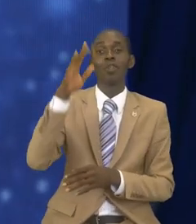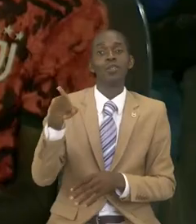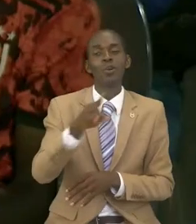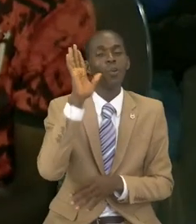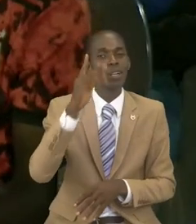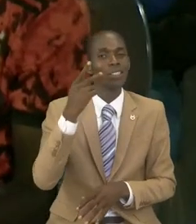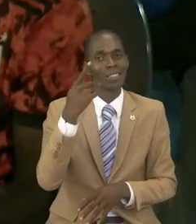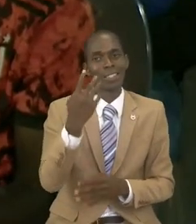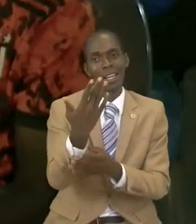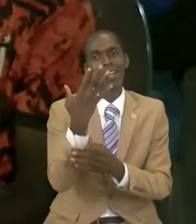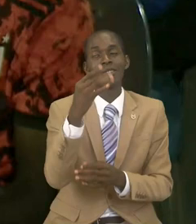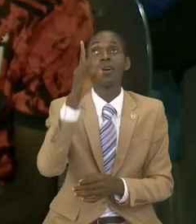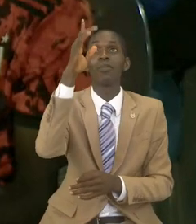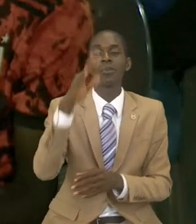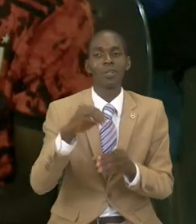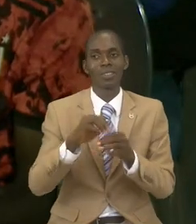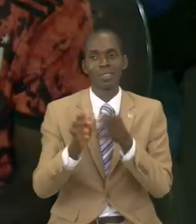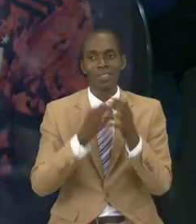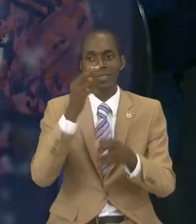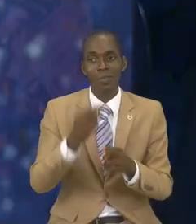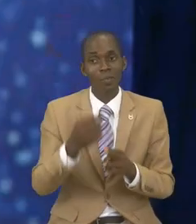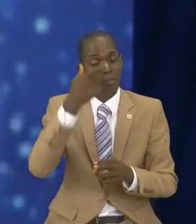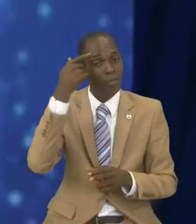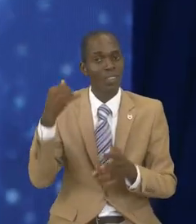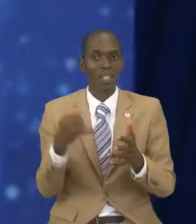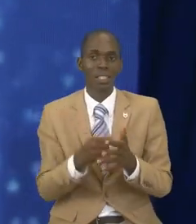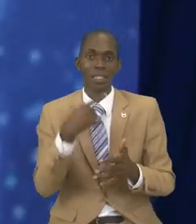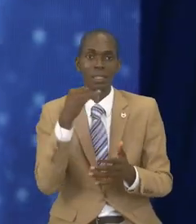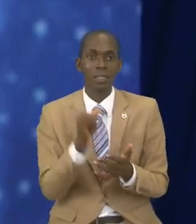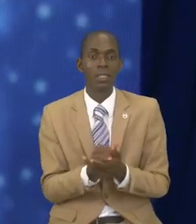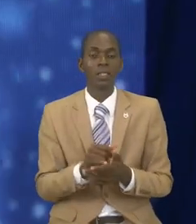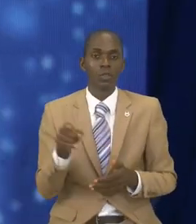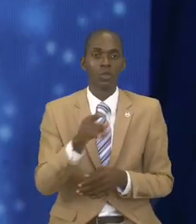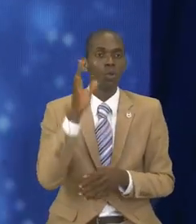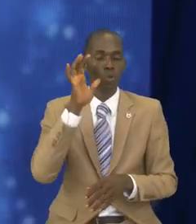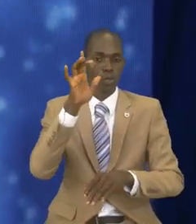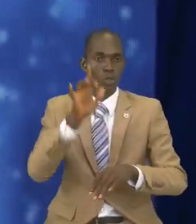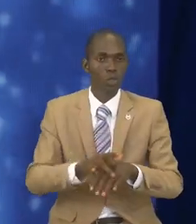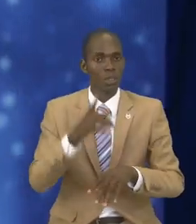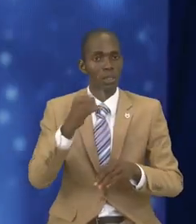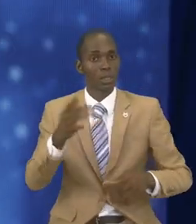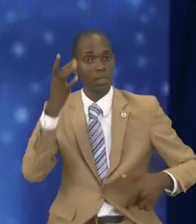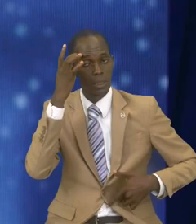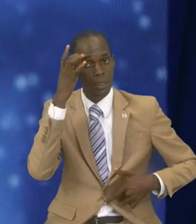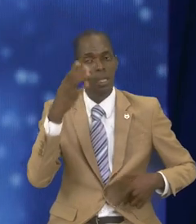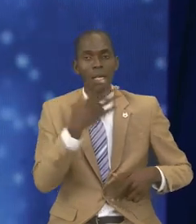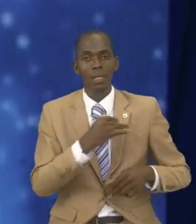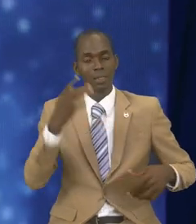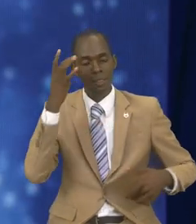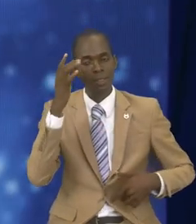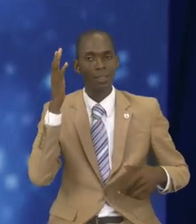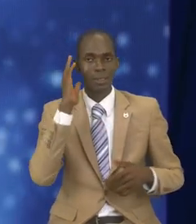God. Because it says, they shall lay hands on the sick and they